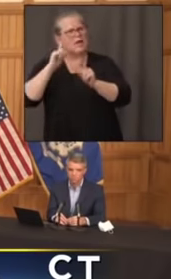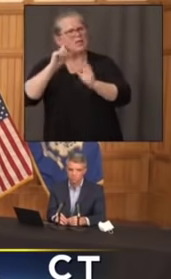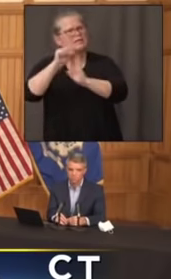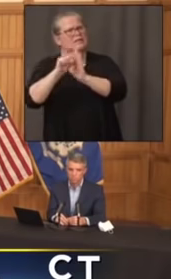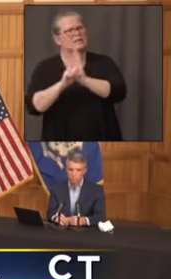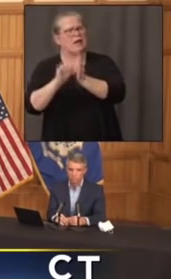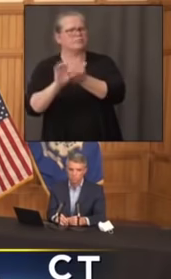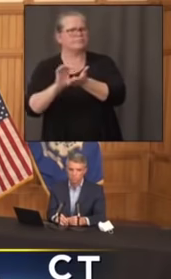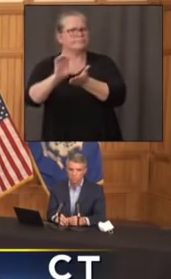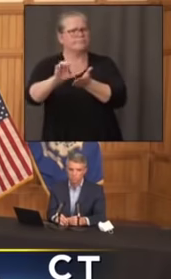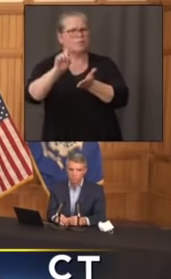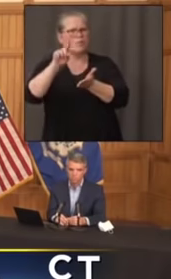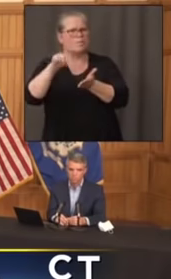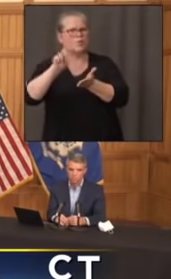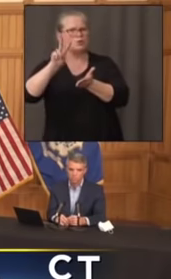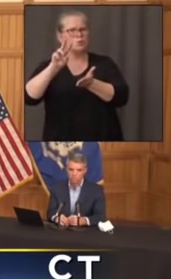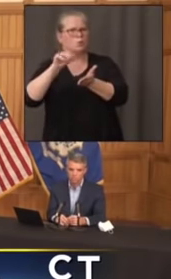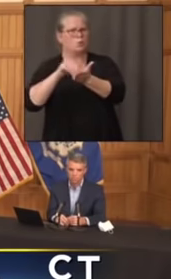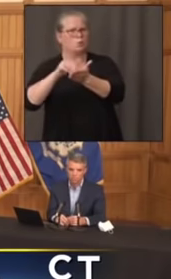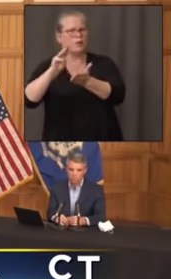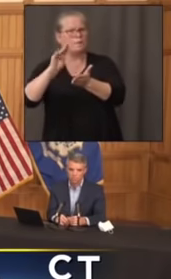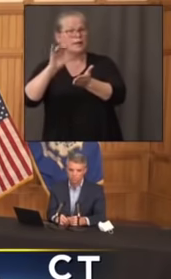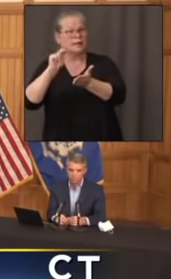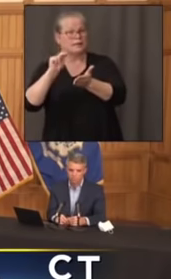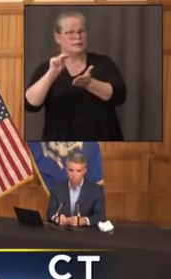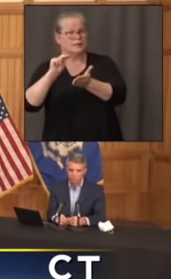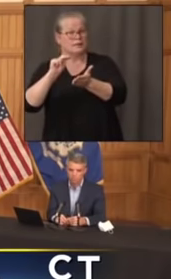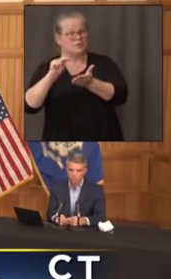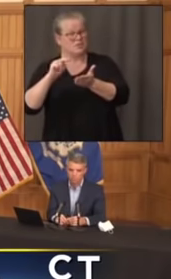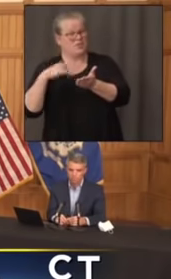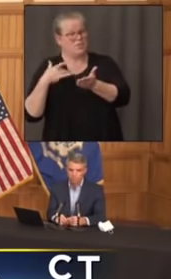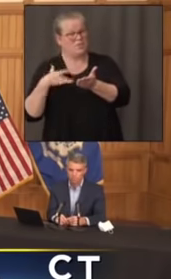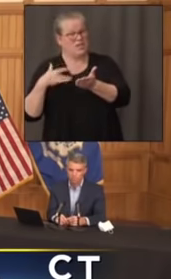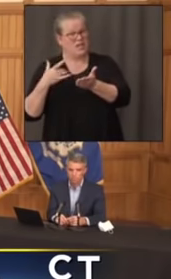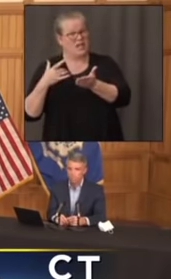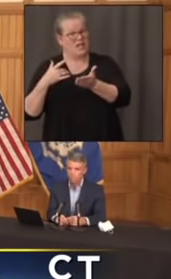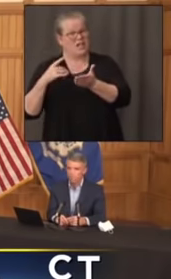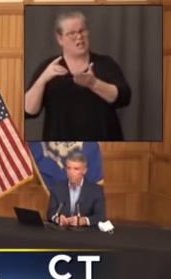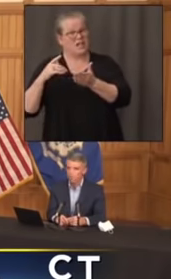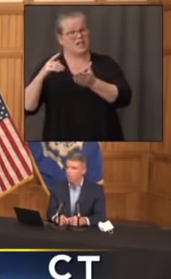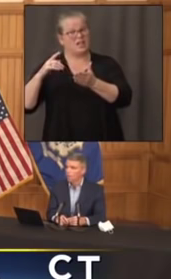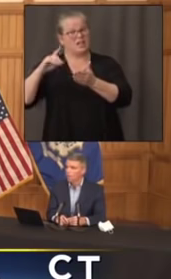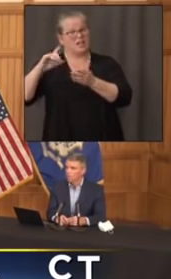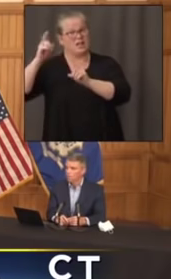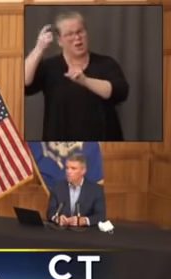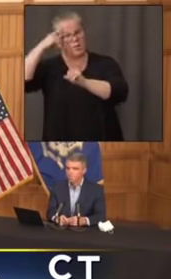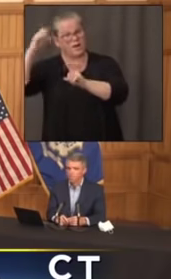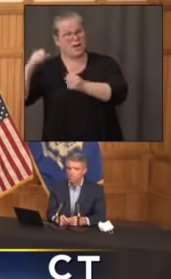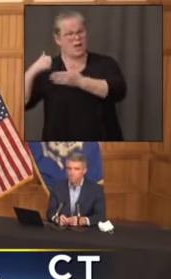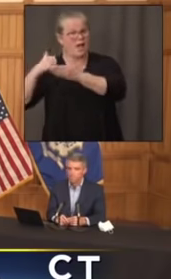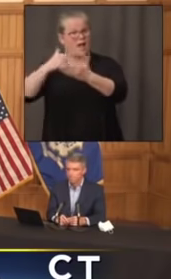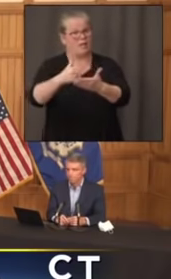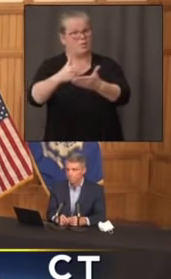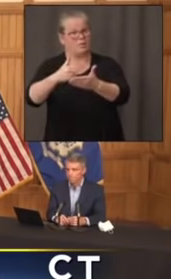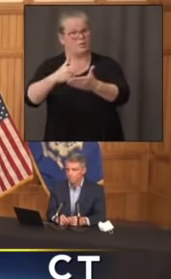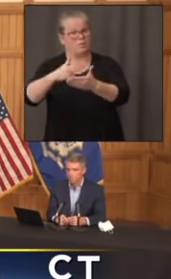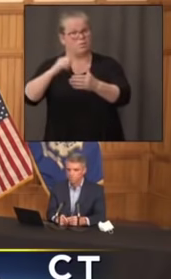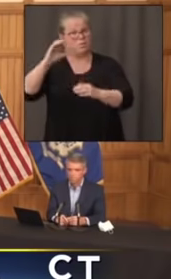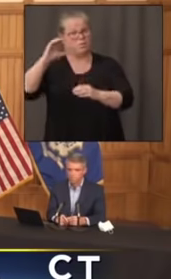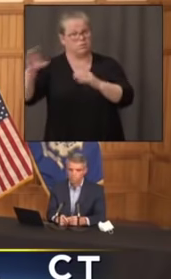state. Do you expect the executive branch will be able to help them cover that difference? We going to help you, Paul? Yeah, we're